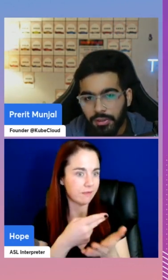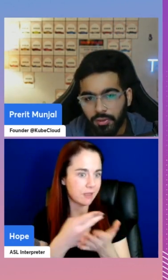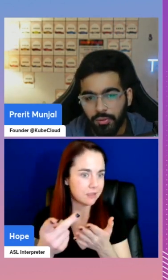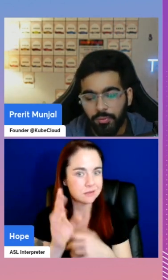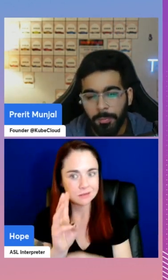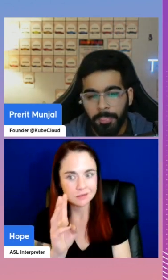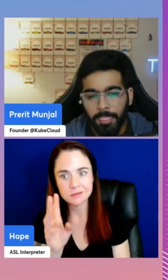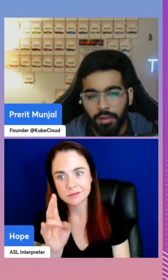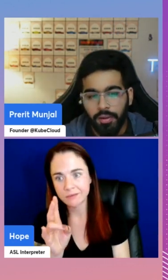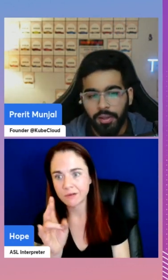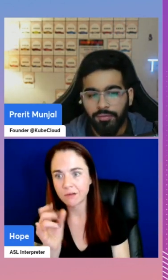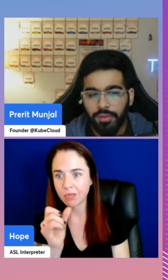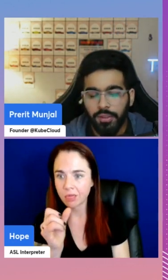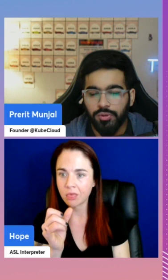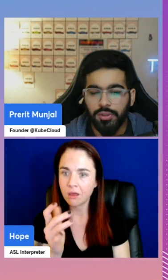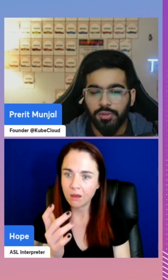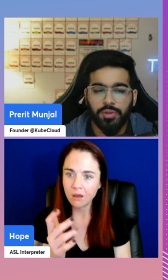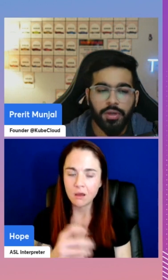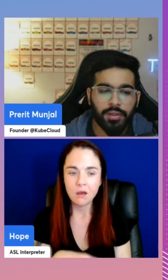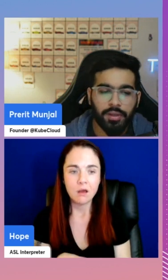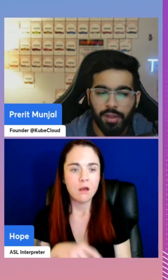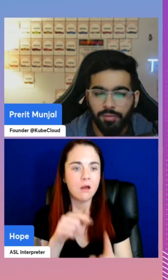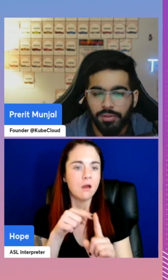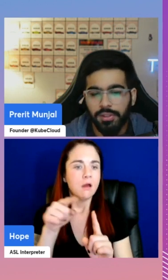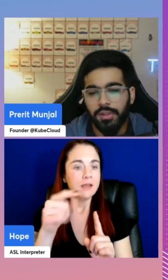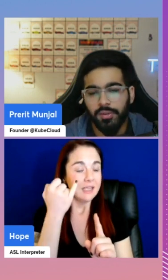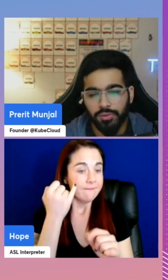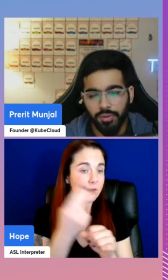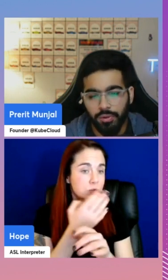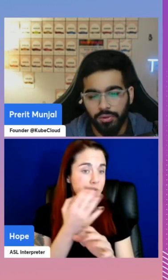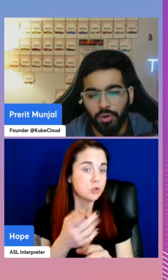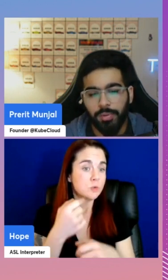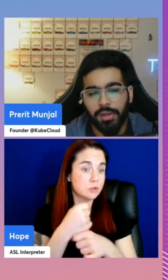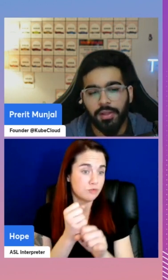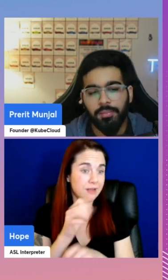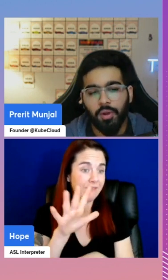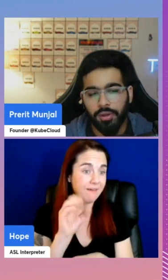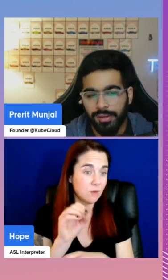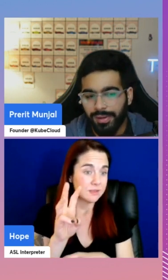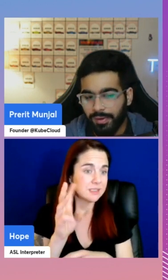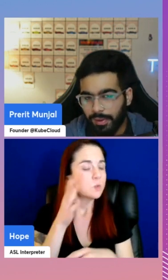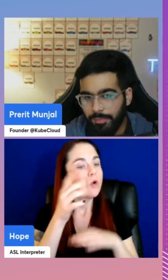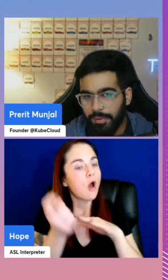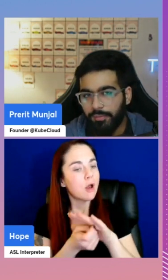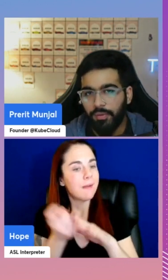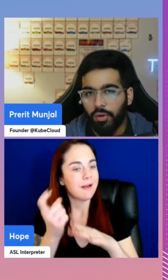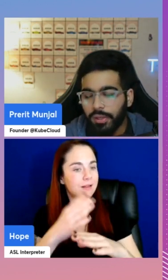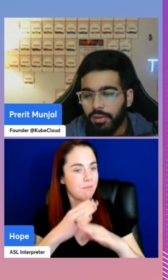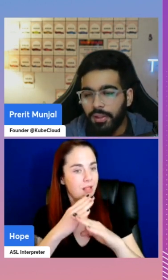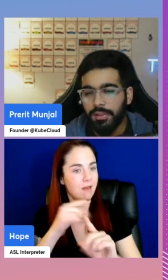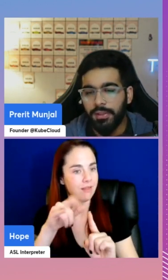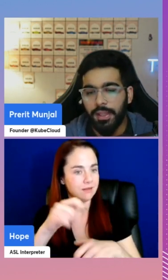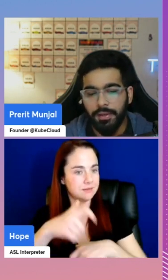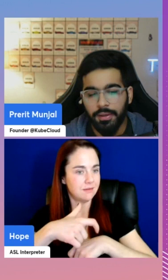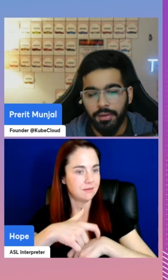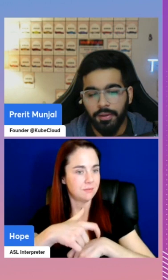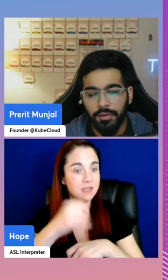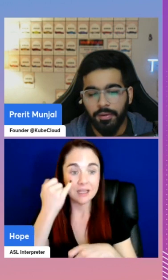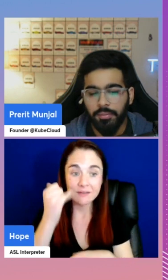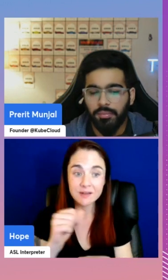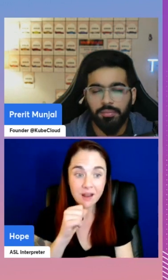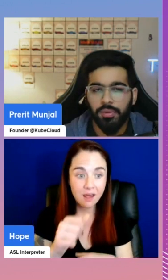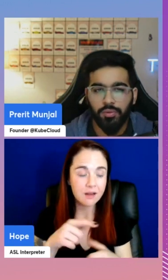7. So if the usage was greater than 5 or 6, the user was automatically blocked at that time. If not,